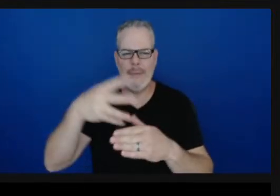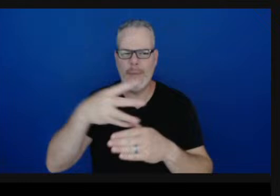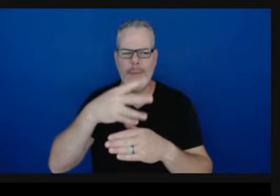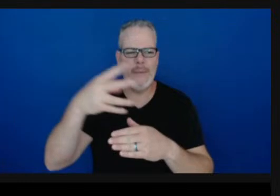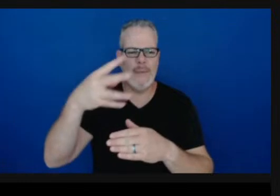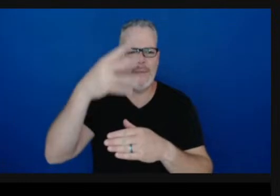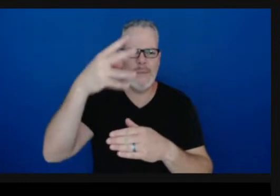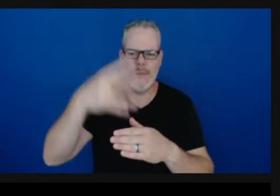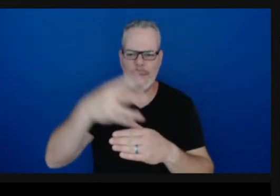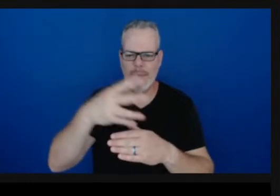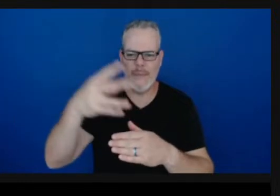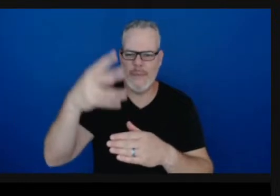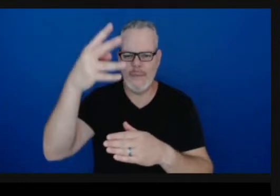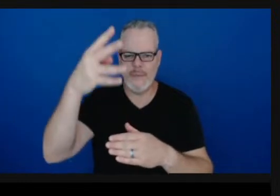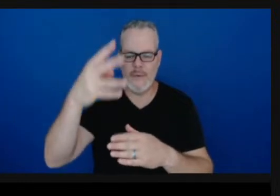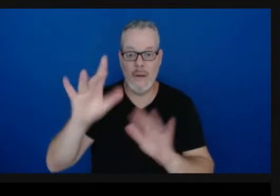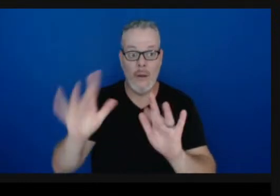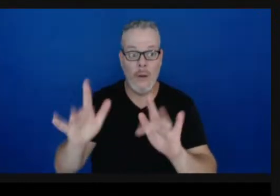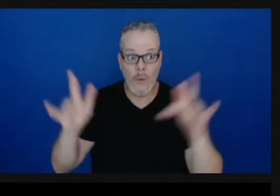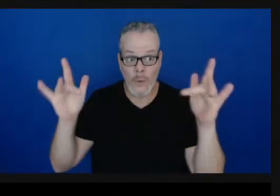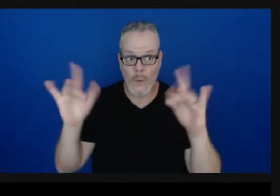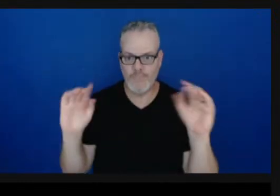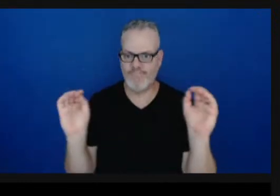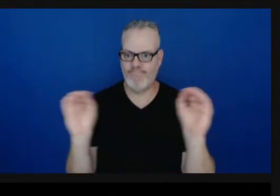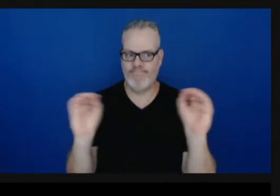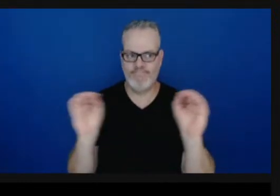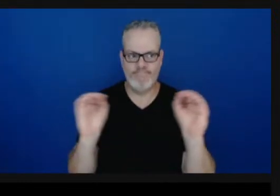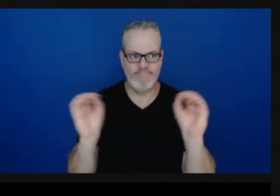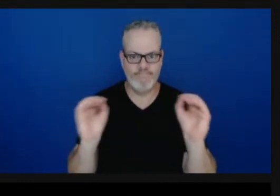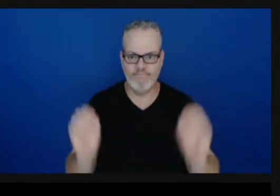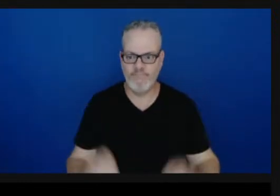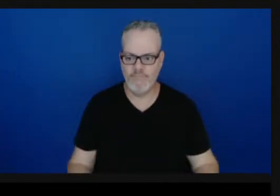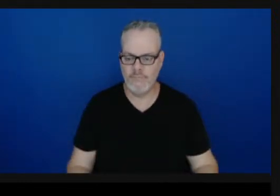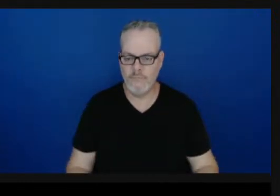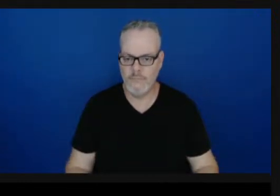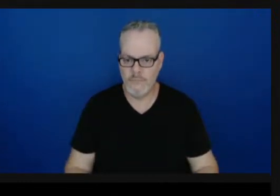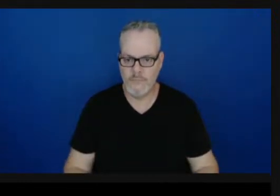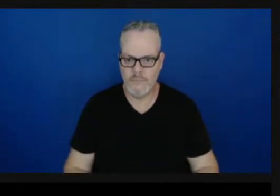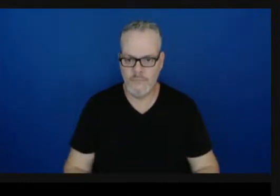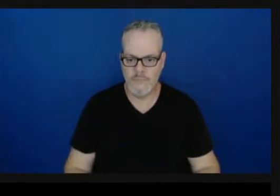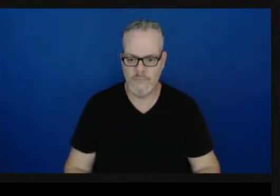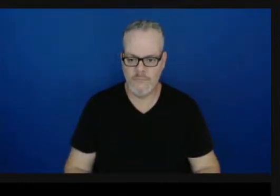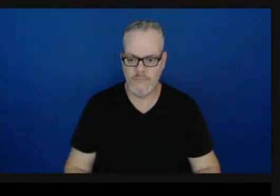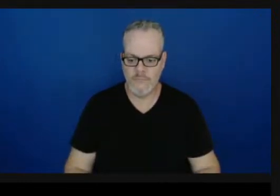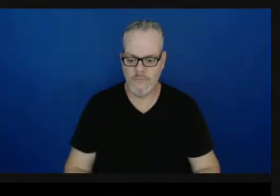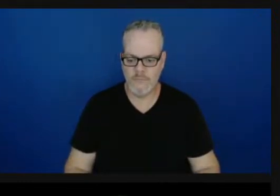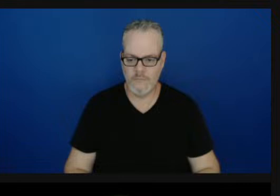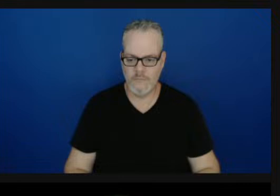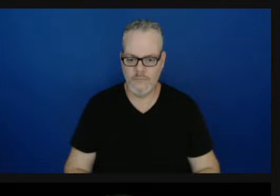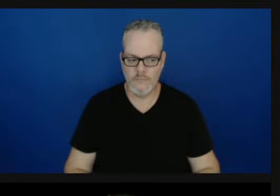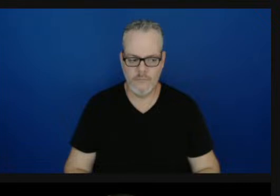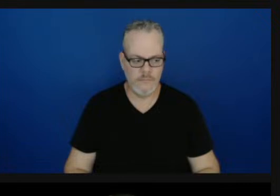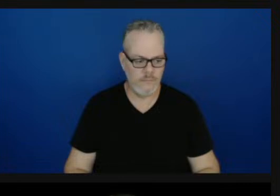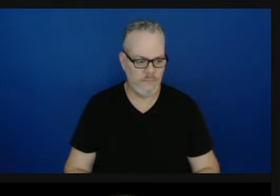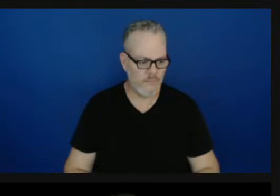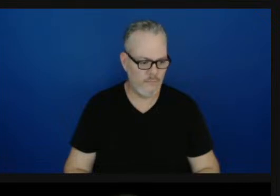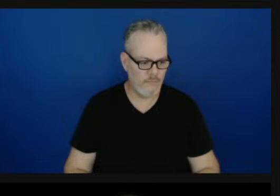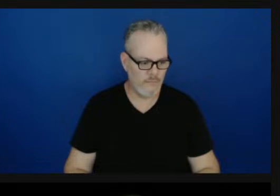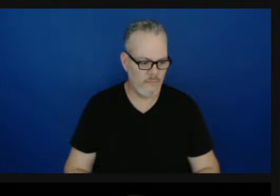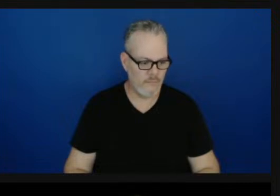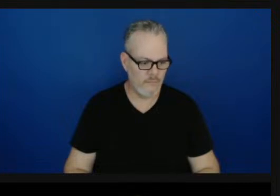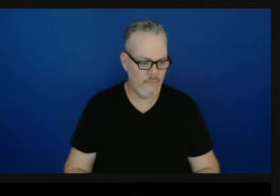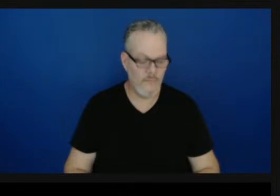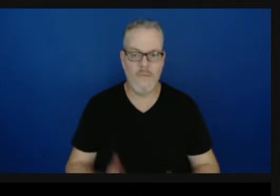really glowing up there on that far corner rim. All right, so moving on from the visuals, apart from the one video